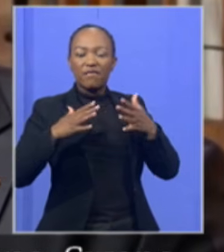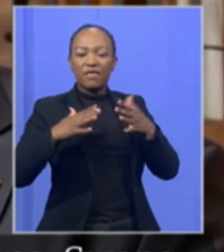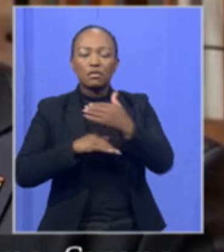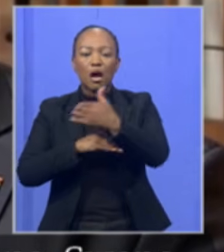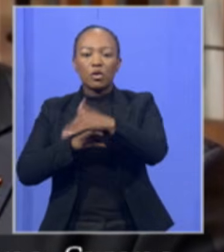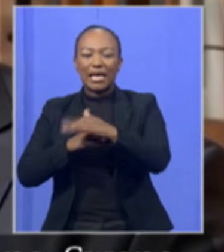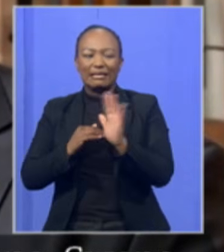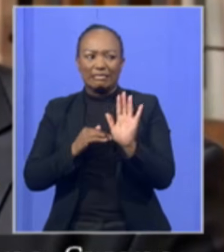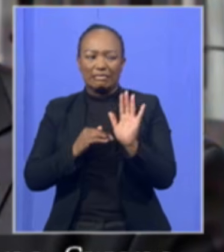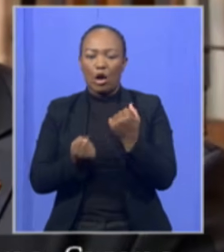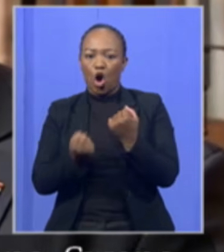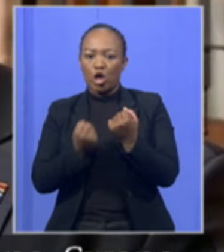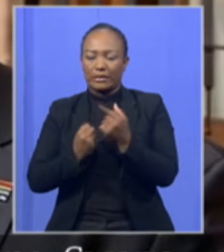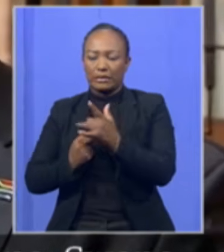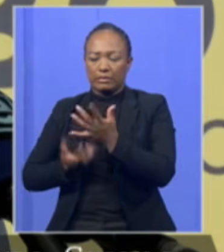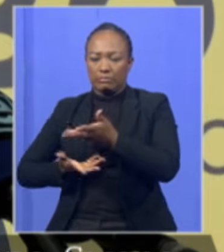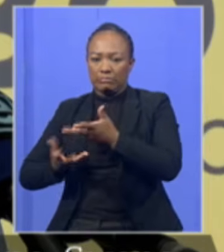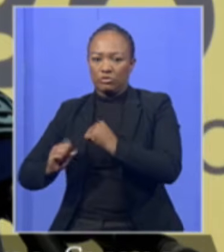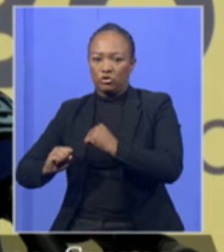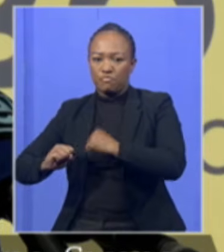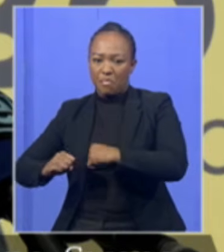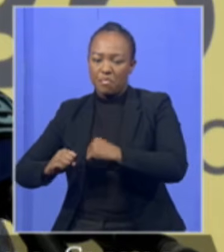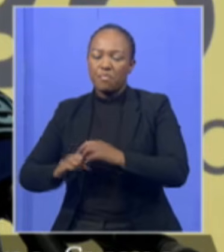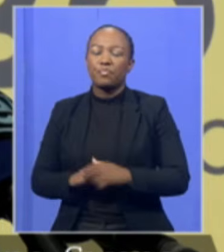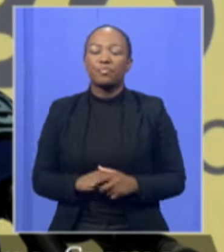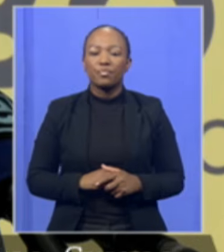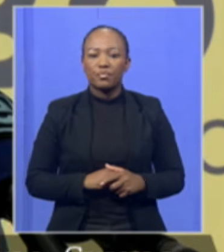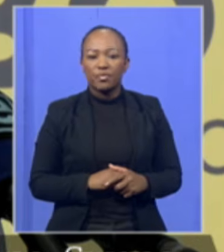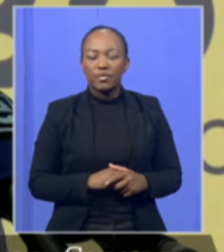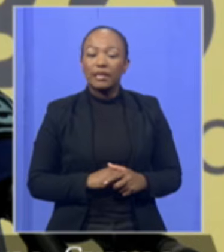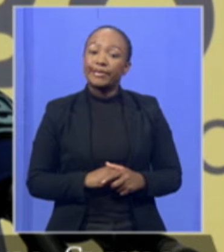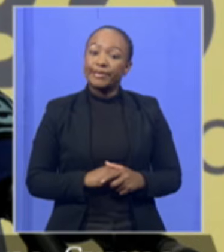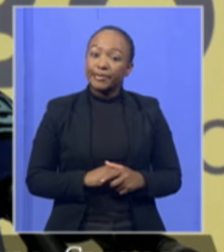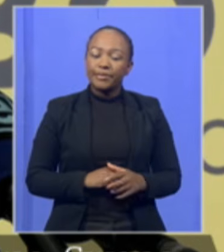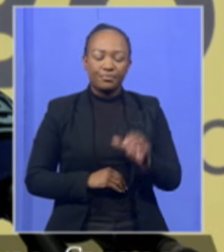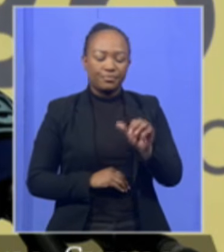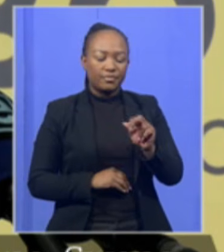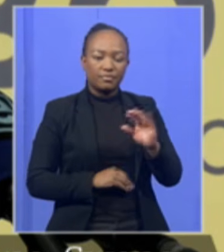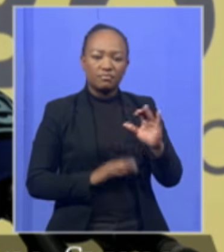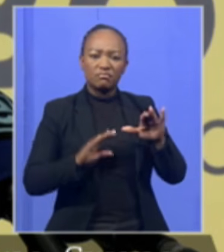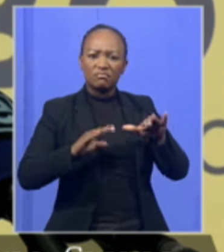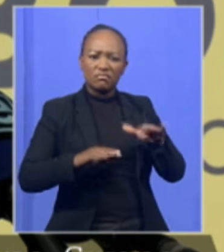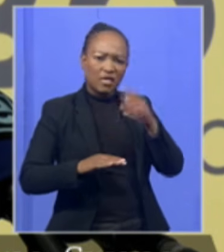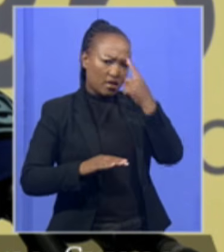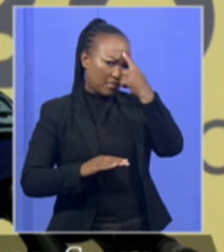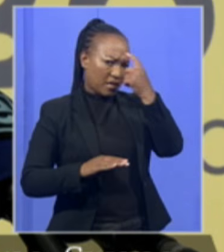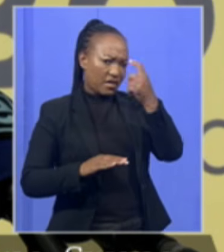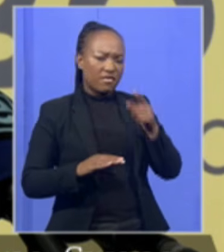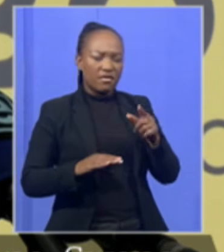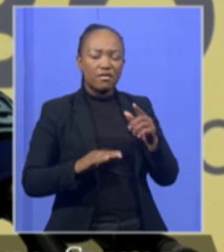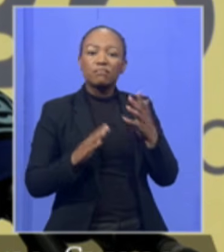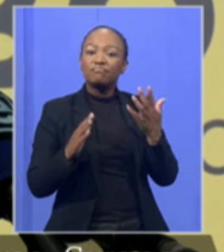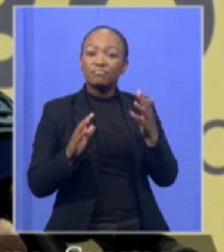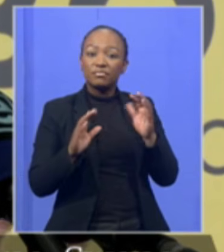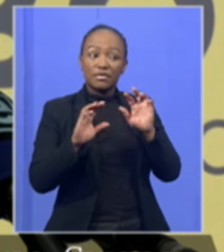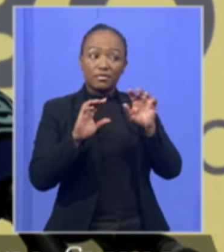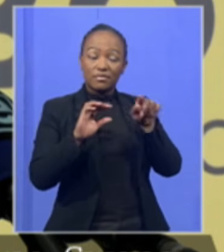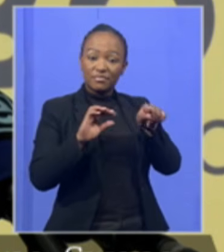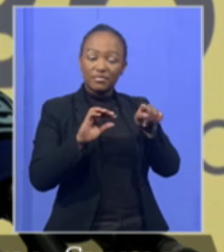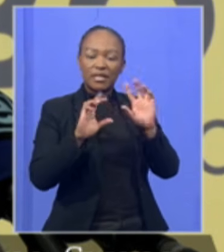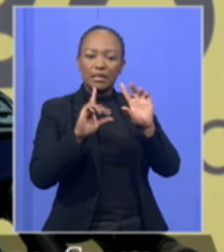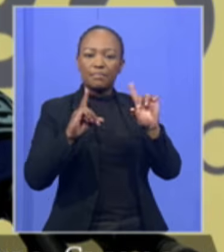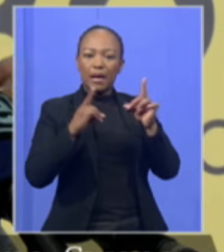settlement on that particular case. Le fa go le jalo ANC e dumela gore lefapha la bosetšhaba la matlotlo le kgonne